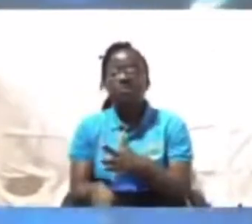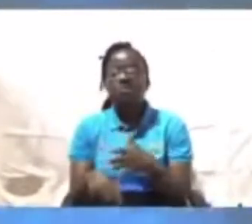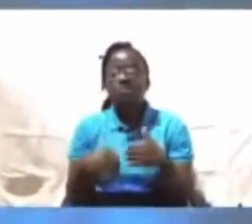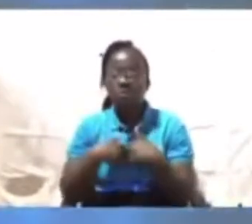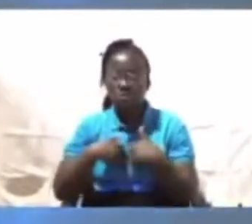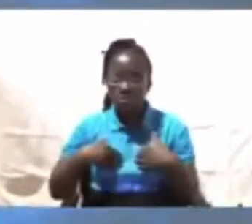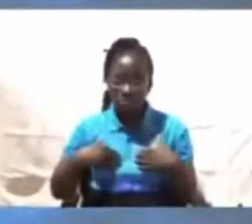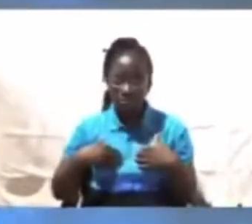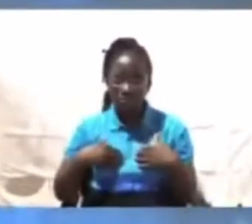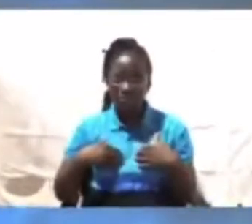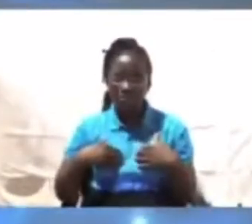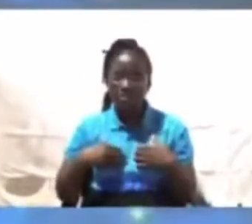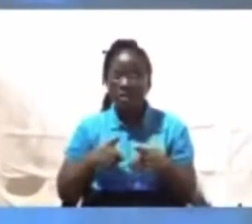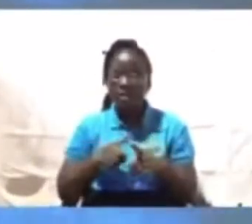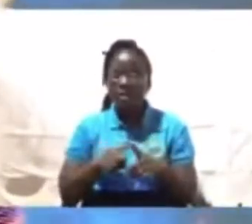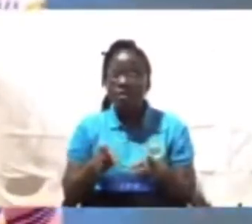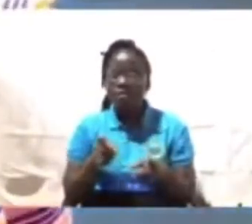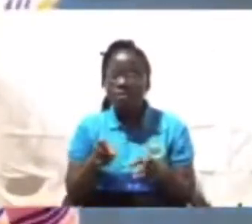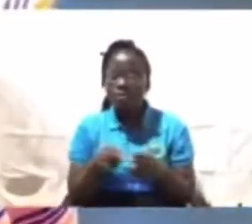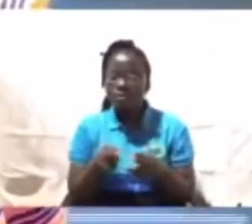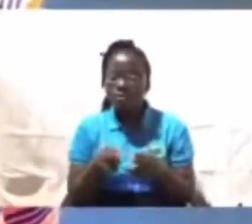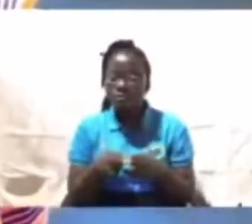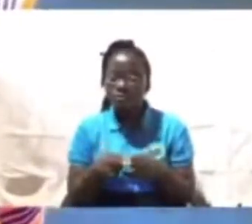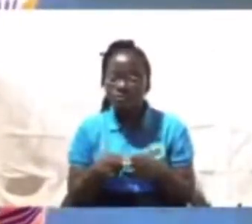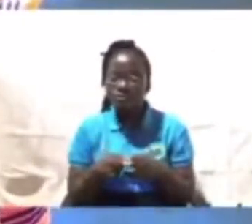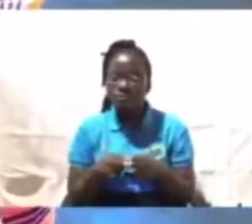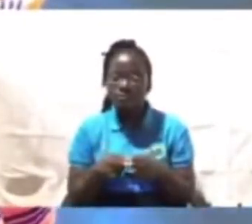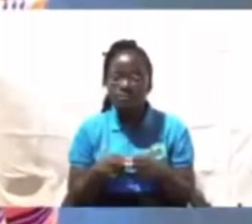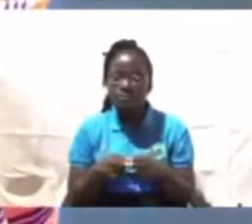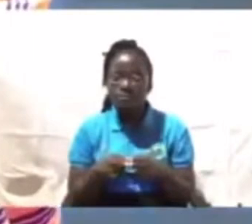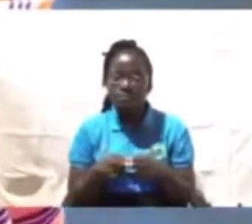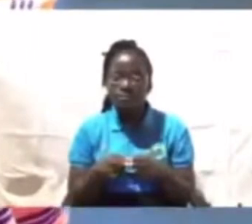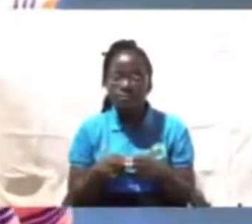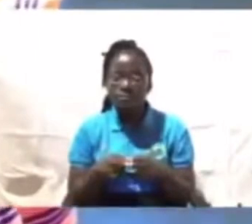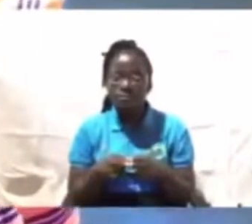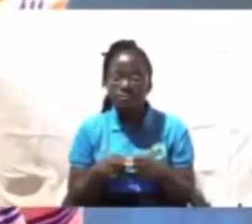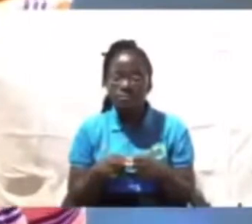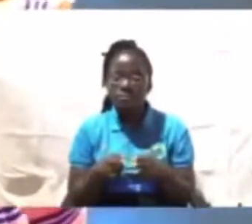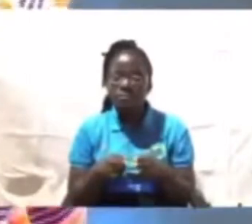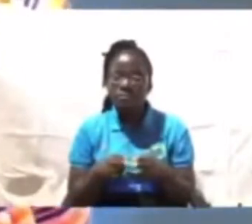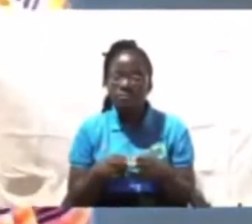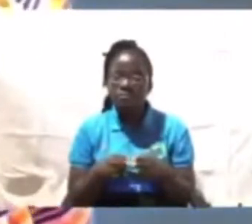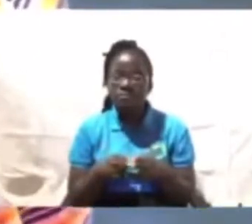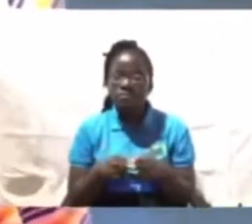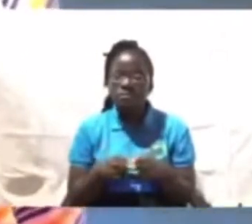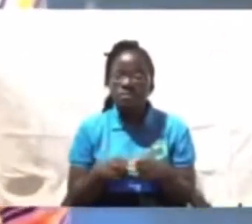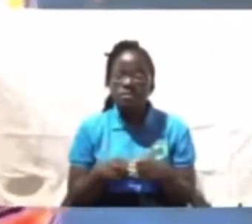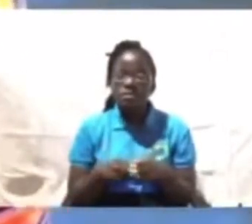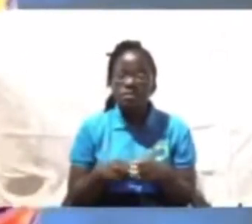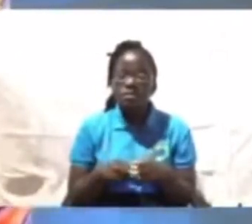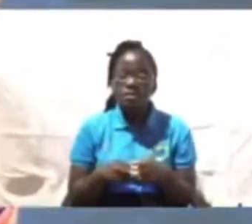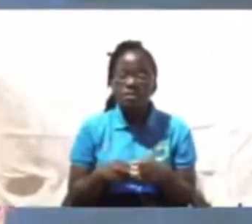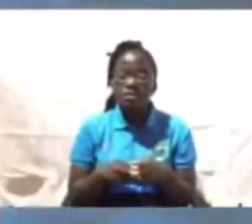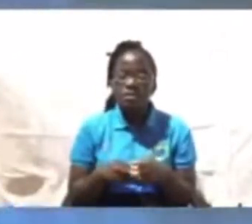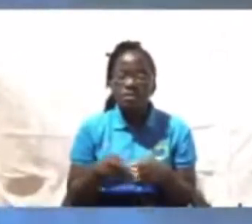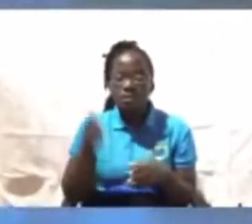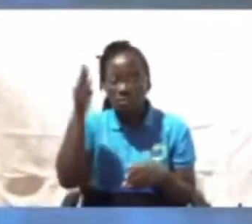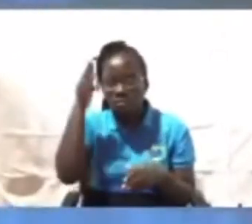eye owo na owo papa wo de pese kan na uncha ni yem hwe